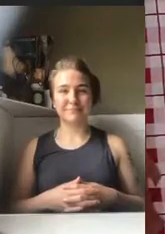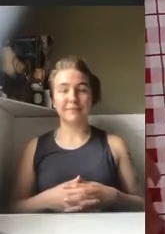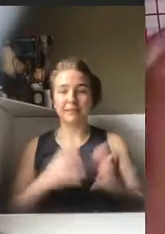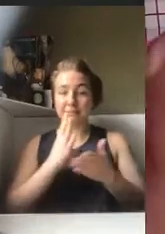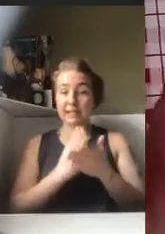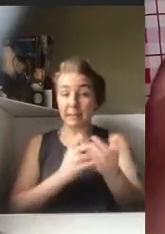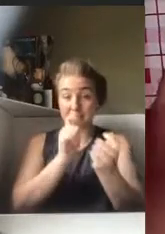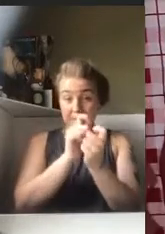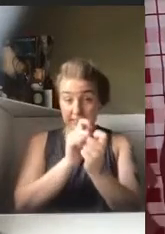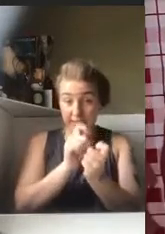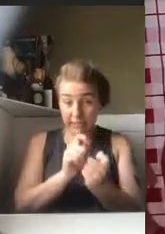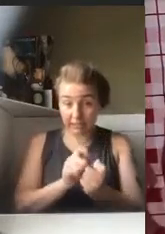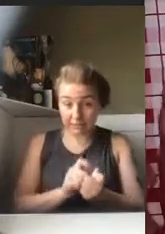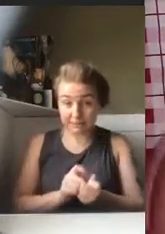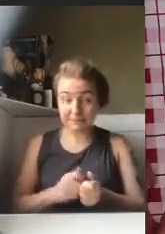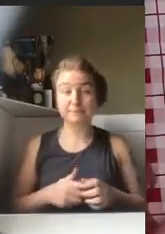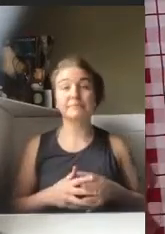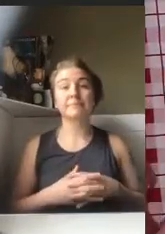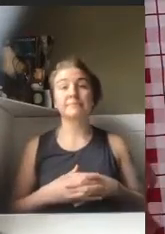Some final details.